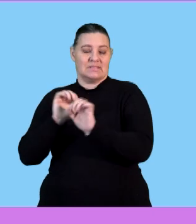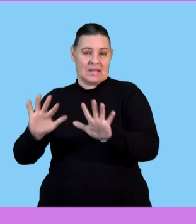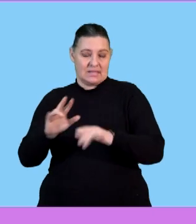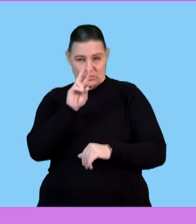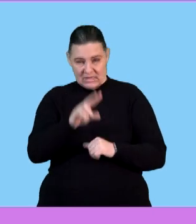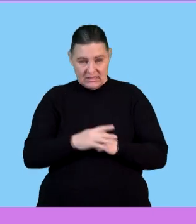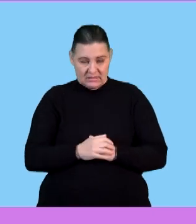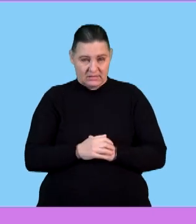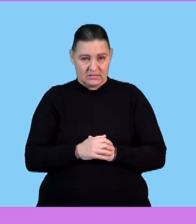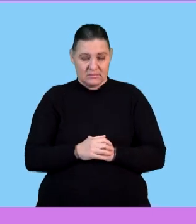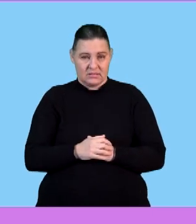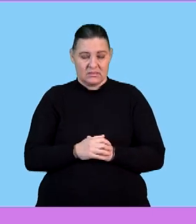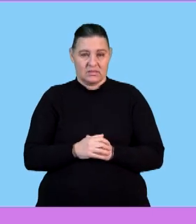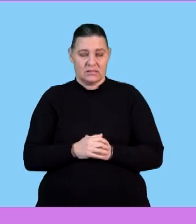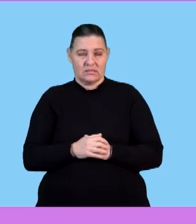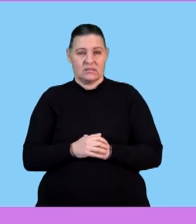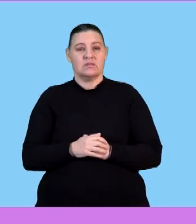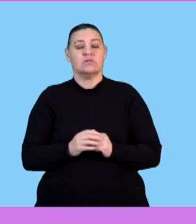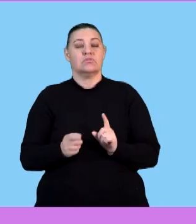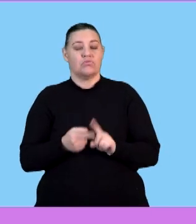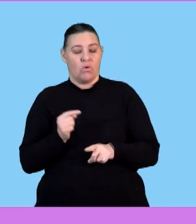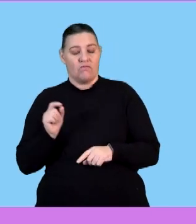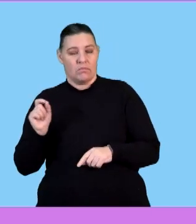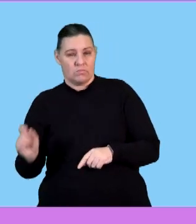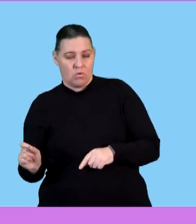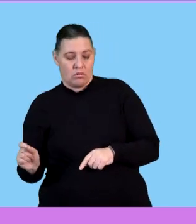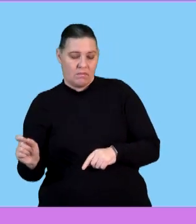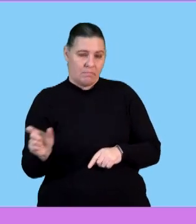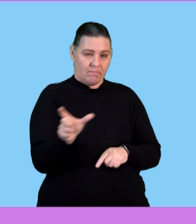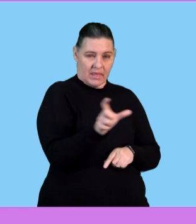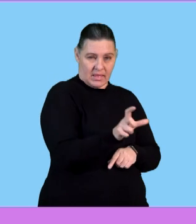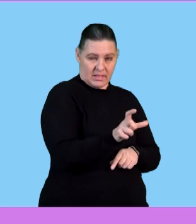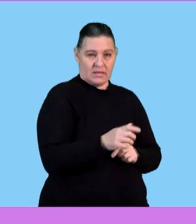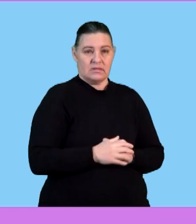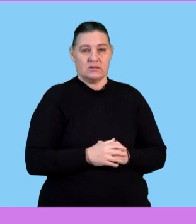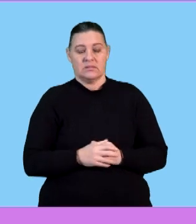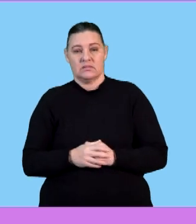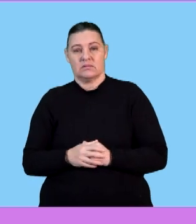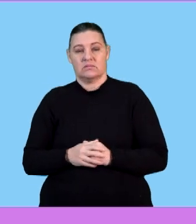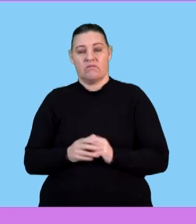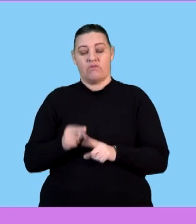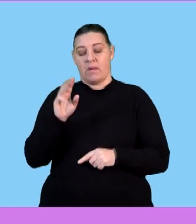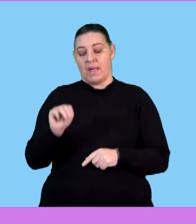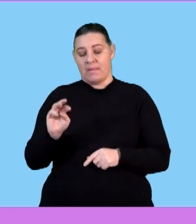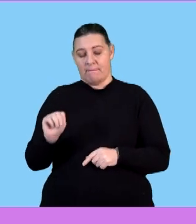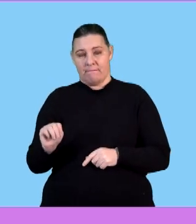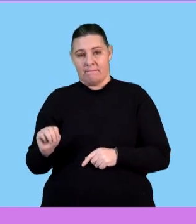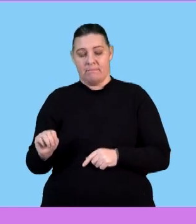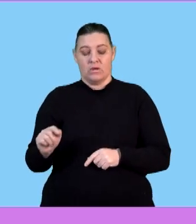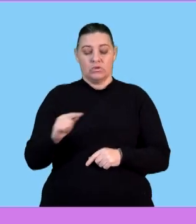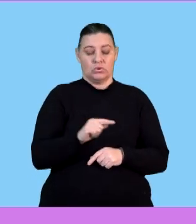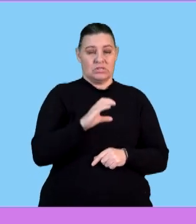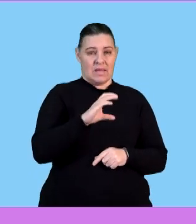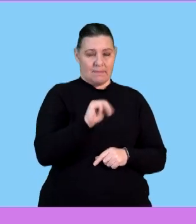see that? And the same thing if you go under that. So we're converting from the smaller unit to the bigger unit. So if I convert from millimeters